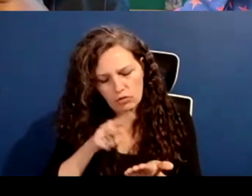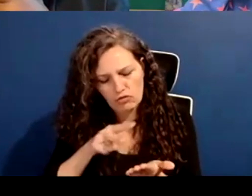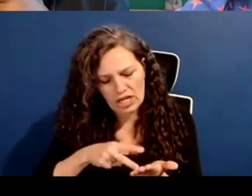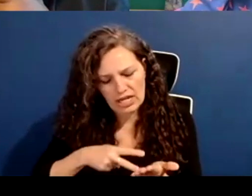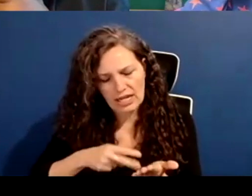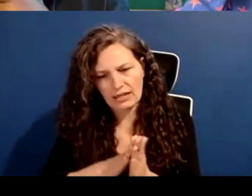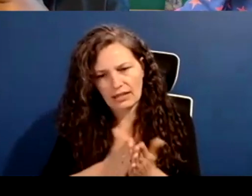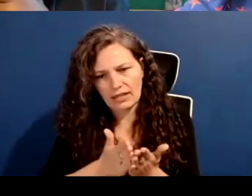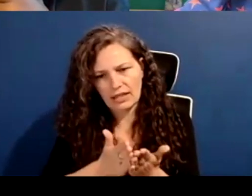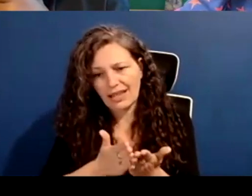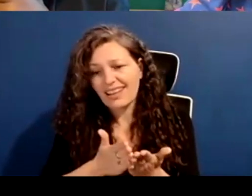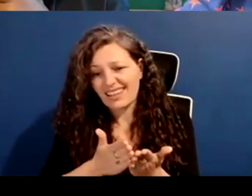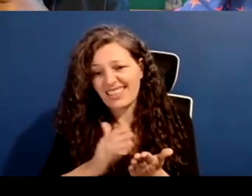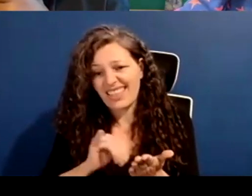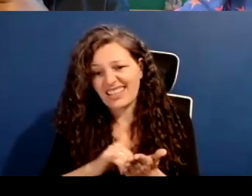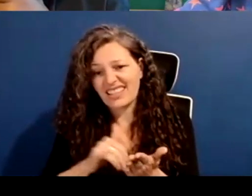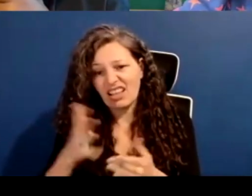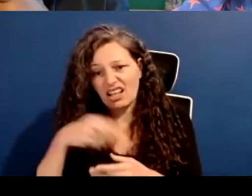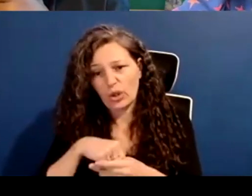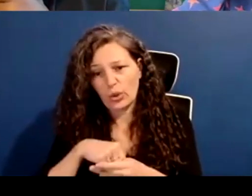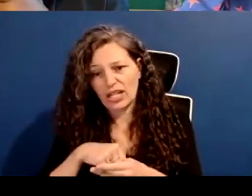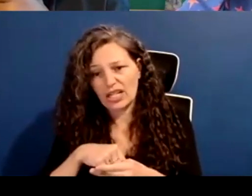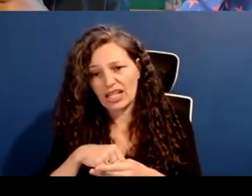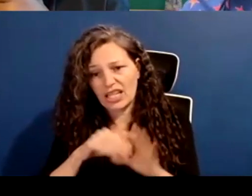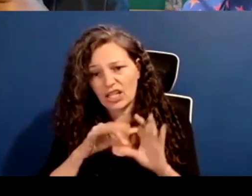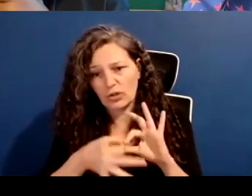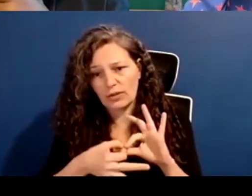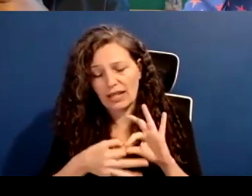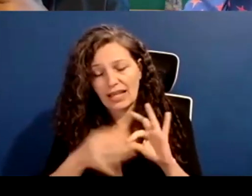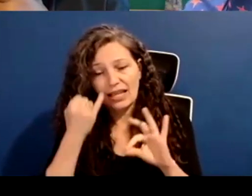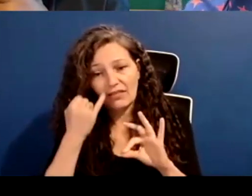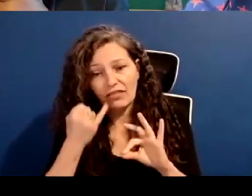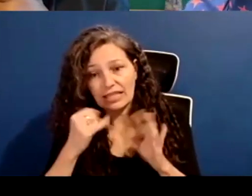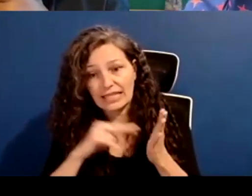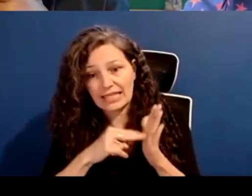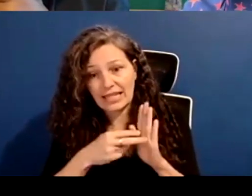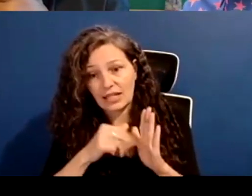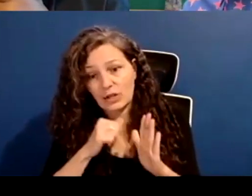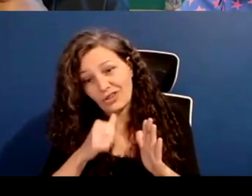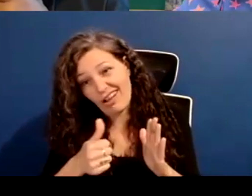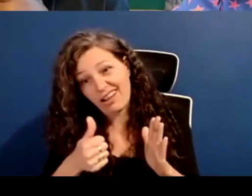often included in our interpretations, whether we intend it to be or not.